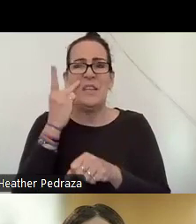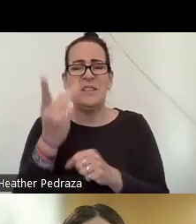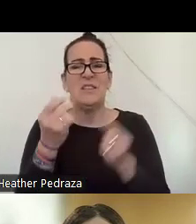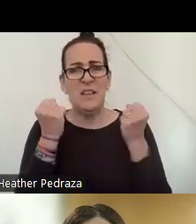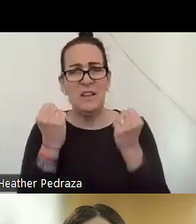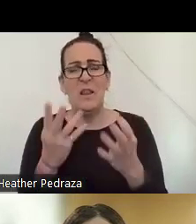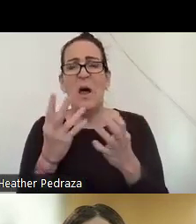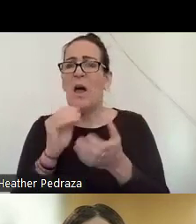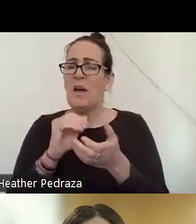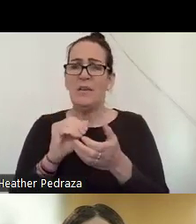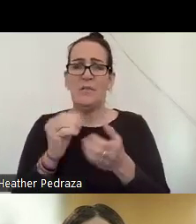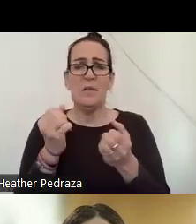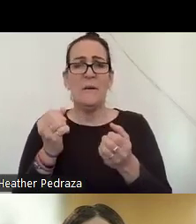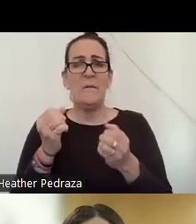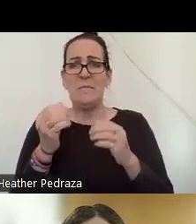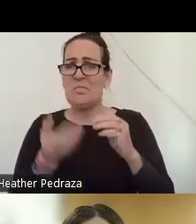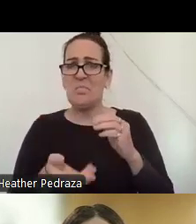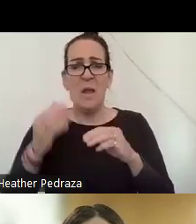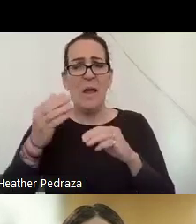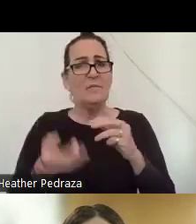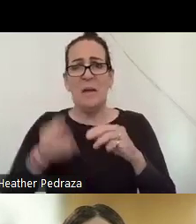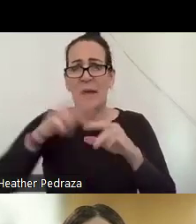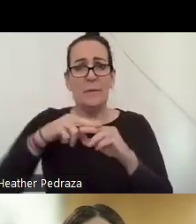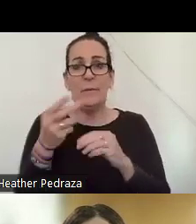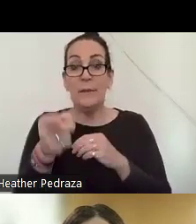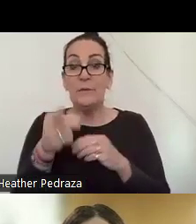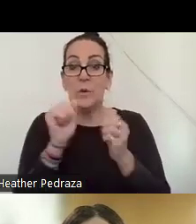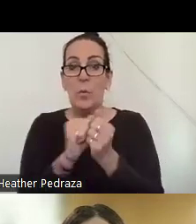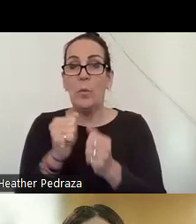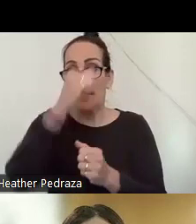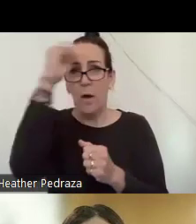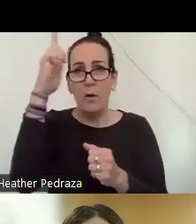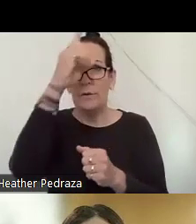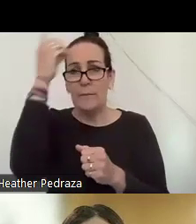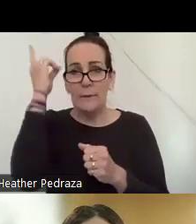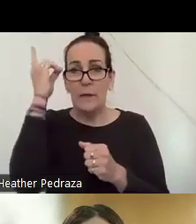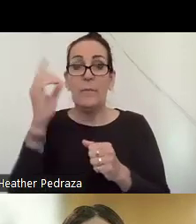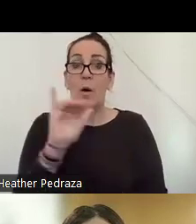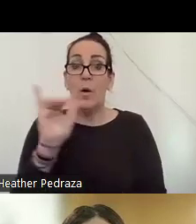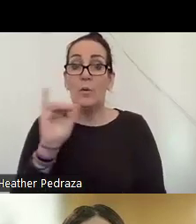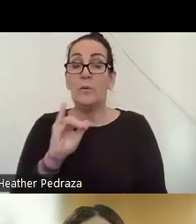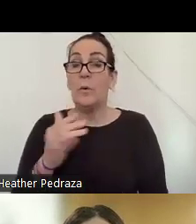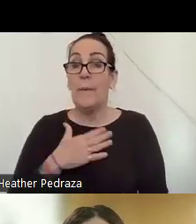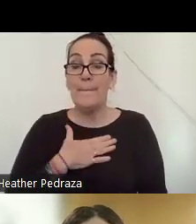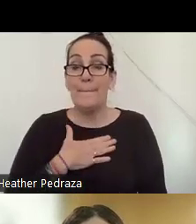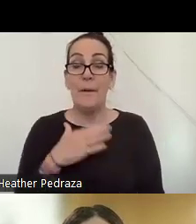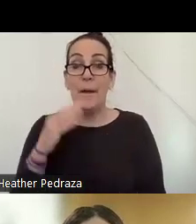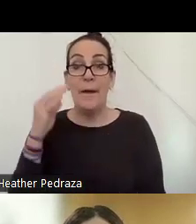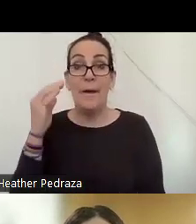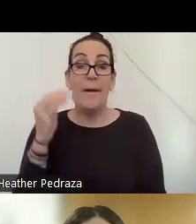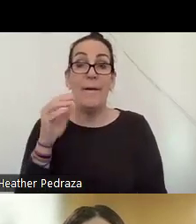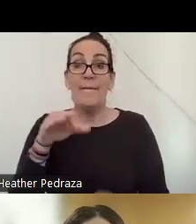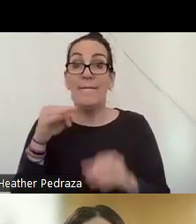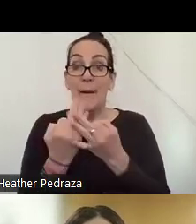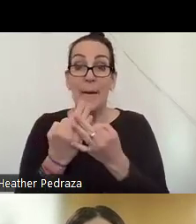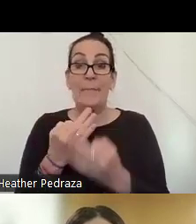dementia. And, it affects the caregivers, the families, everyone. And also my 93-year-old grandmother has dementia. So it